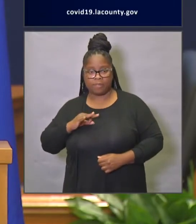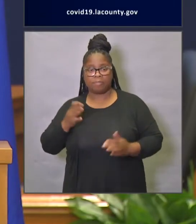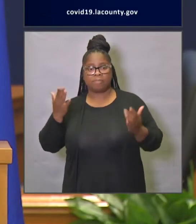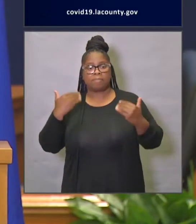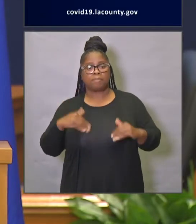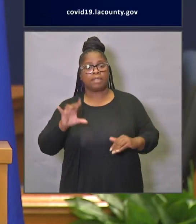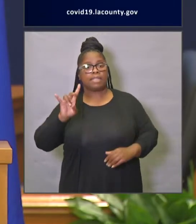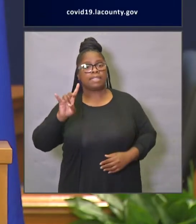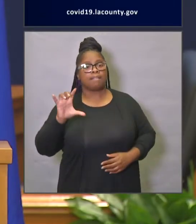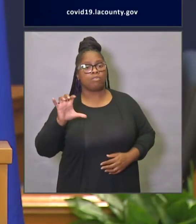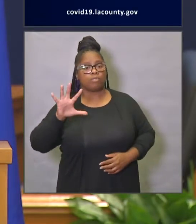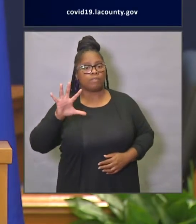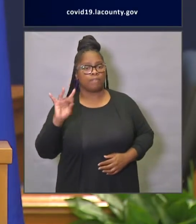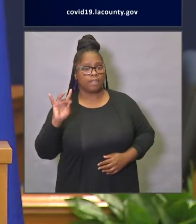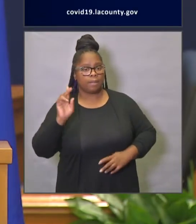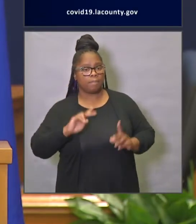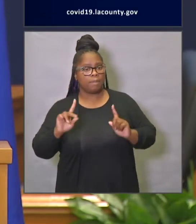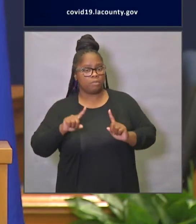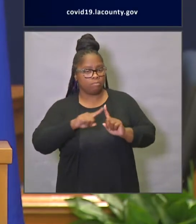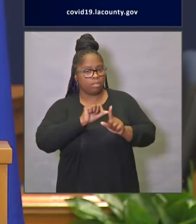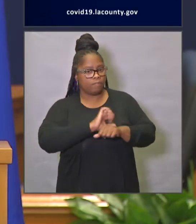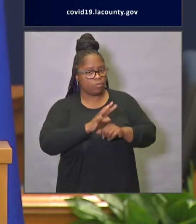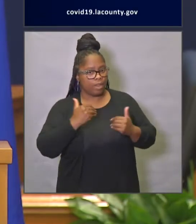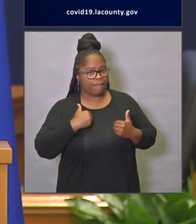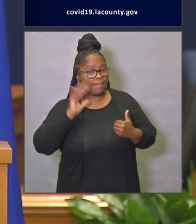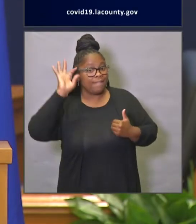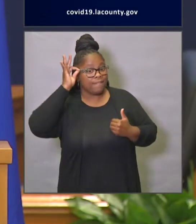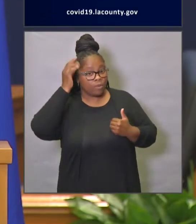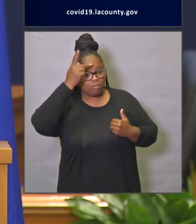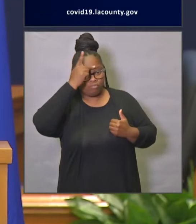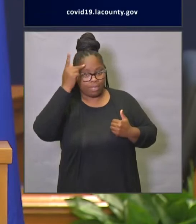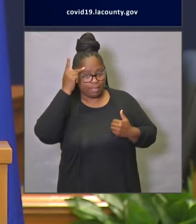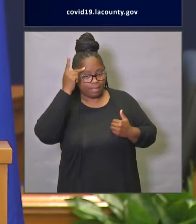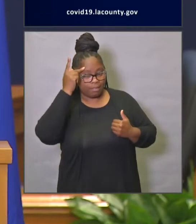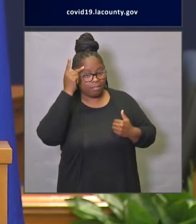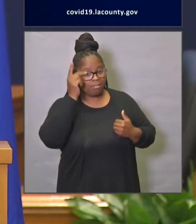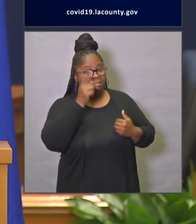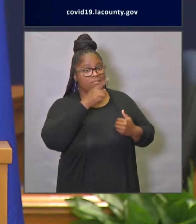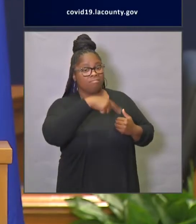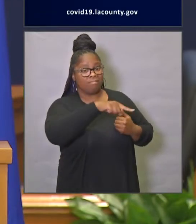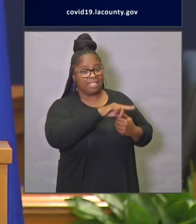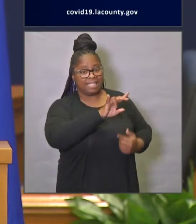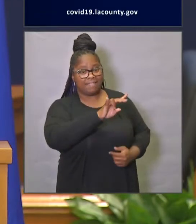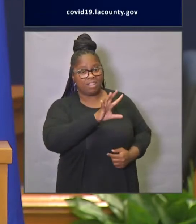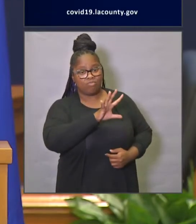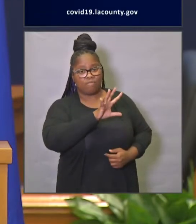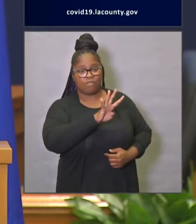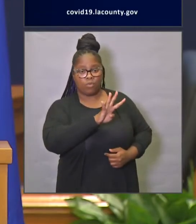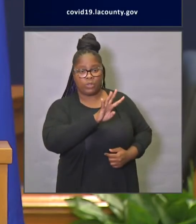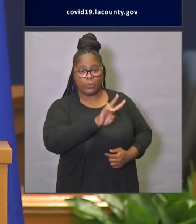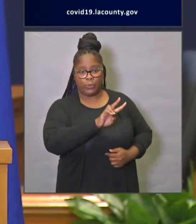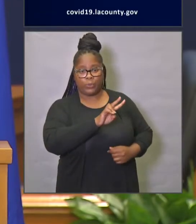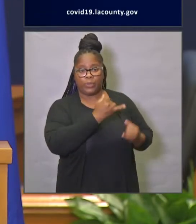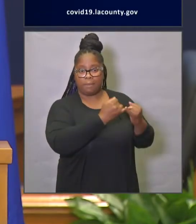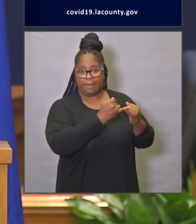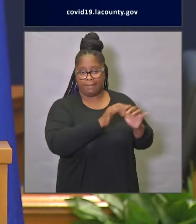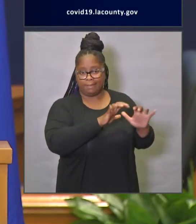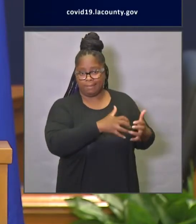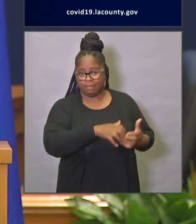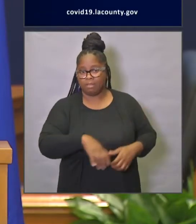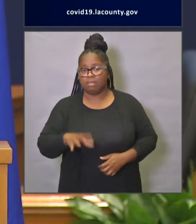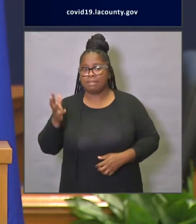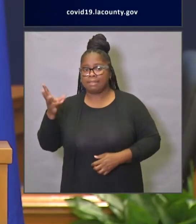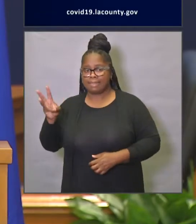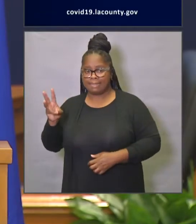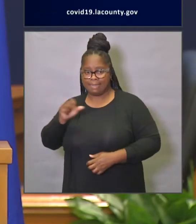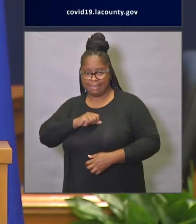are 758 cases in the federal prison facilities, 742 among people who are incarcerated, and